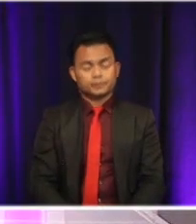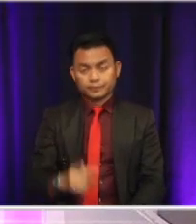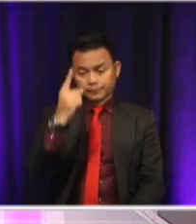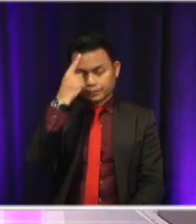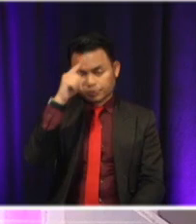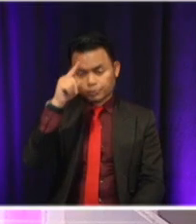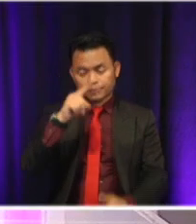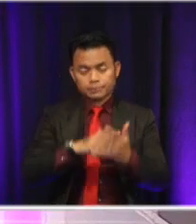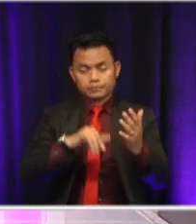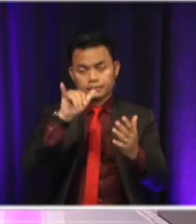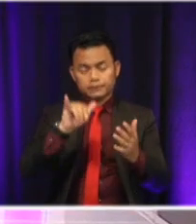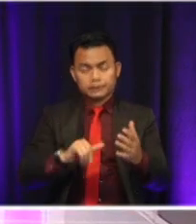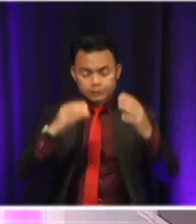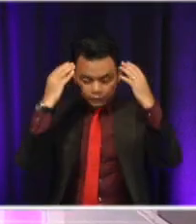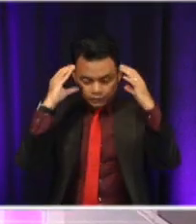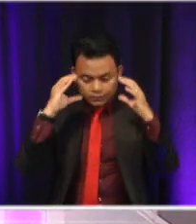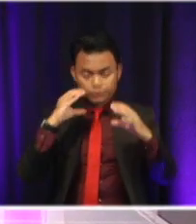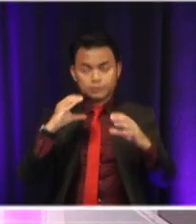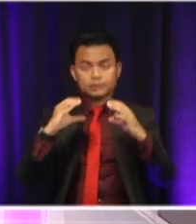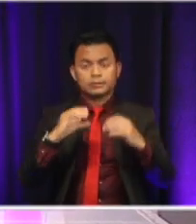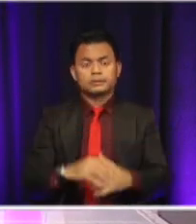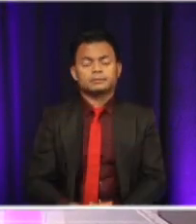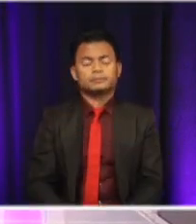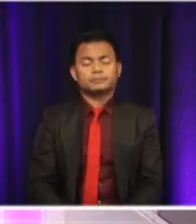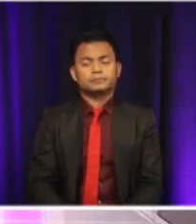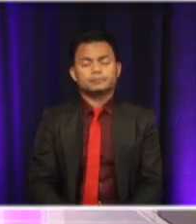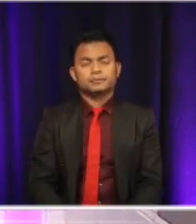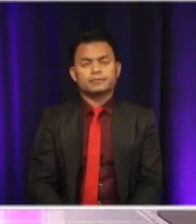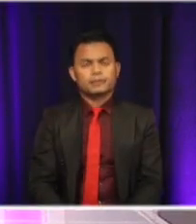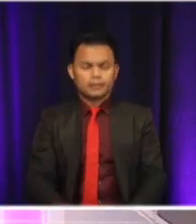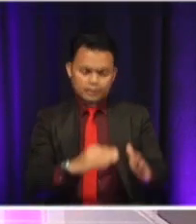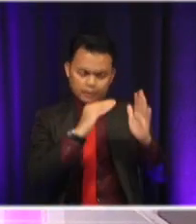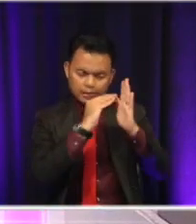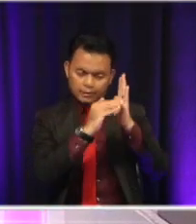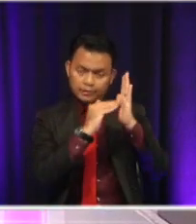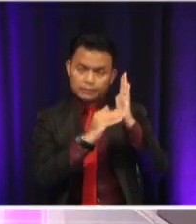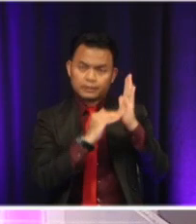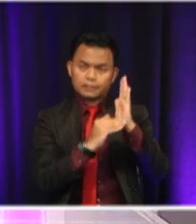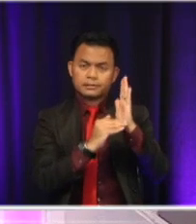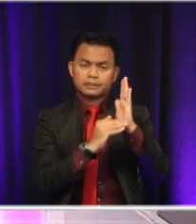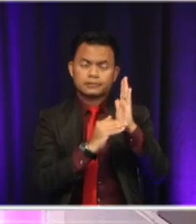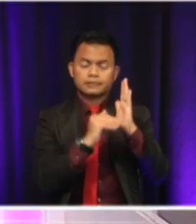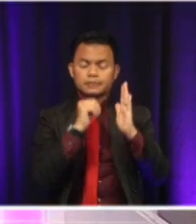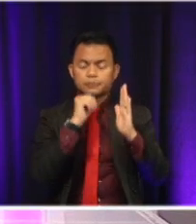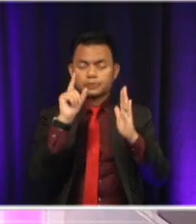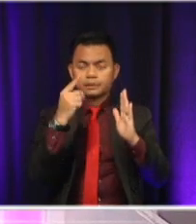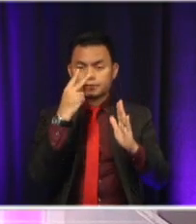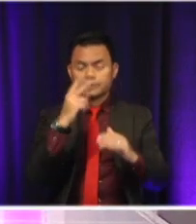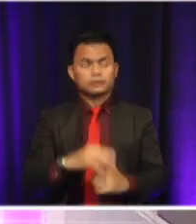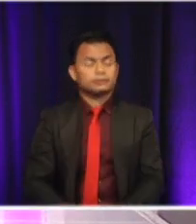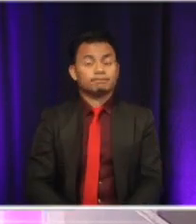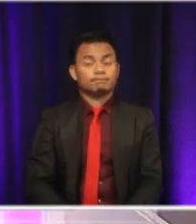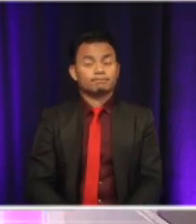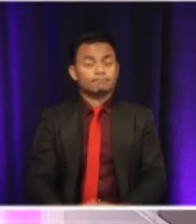said, we have to analyze the given passage and not to write irrelevant parts of the text that doesn't correspond to the question. Now we're going for a short break